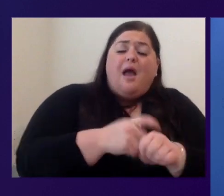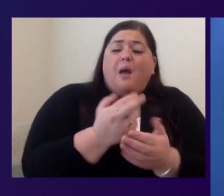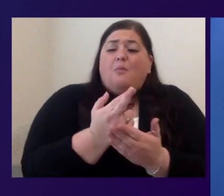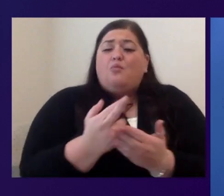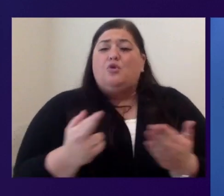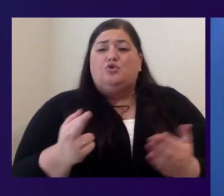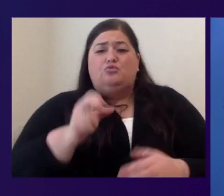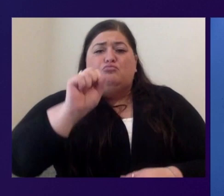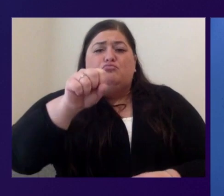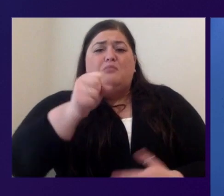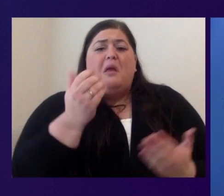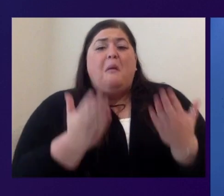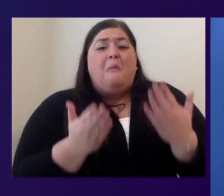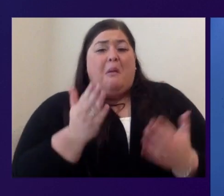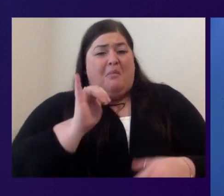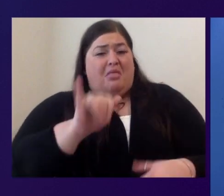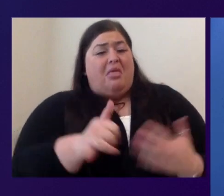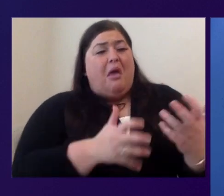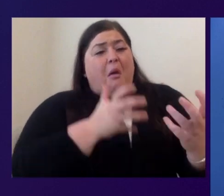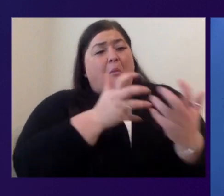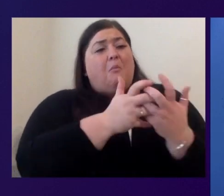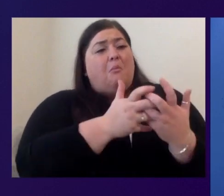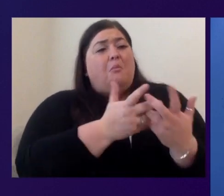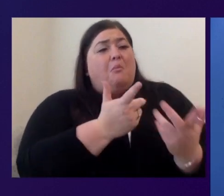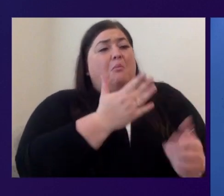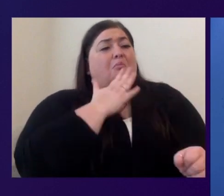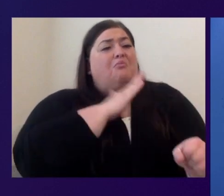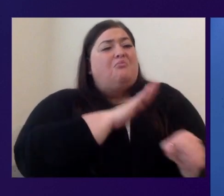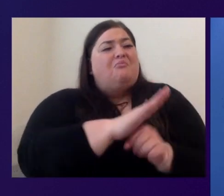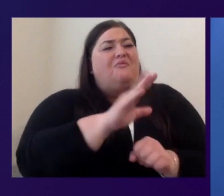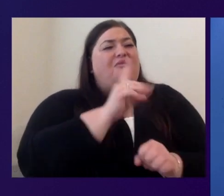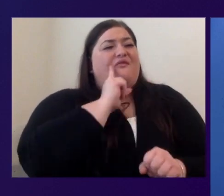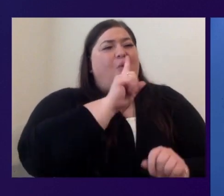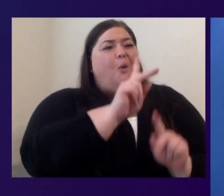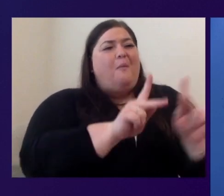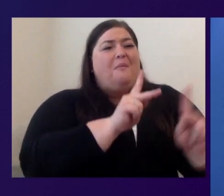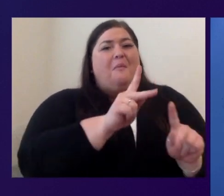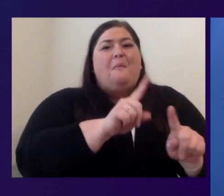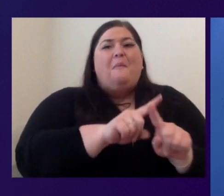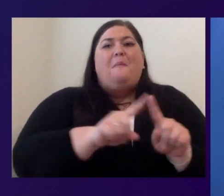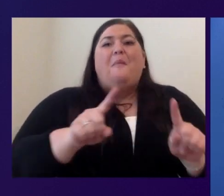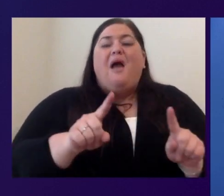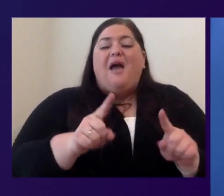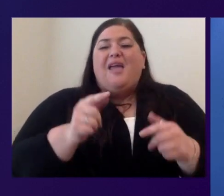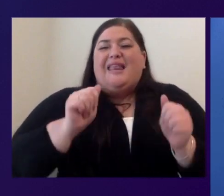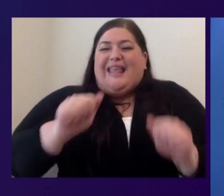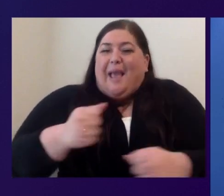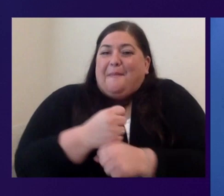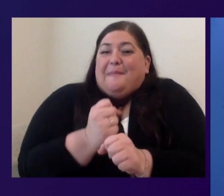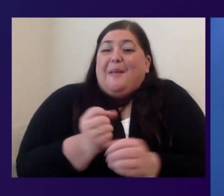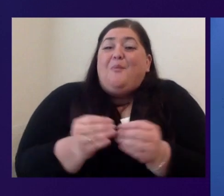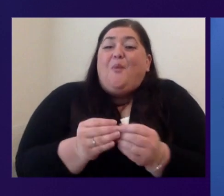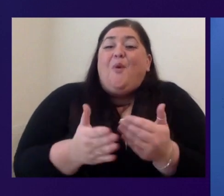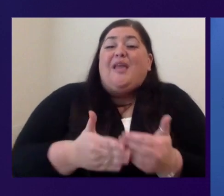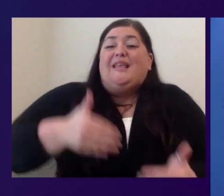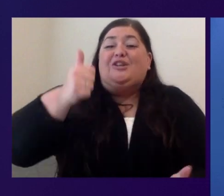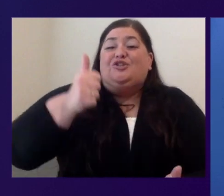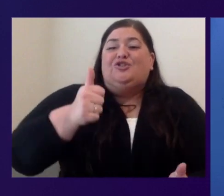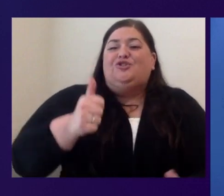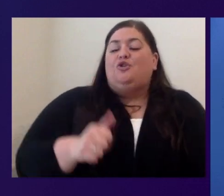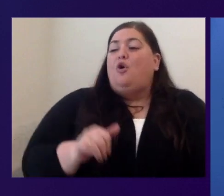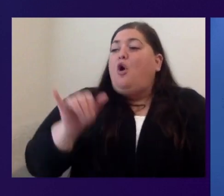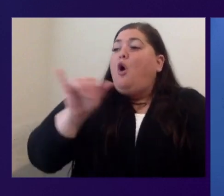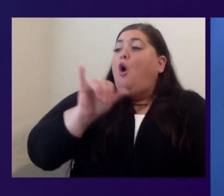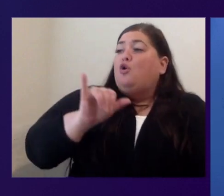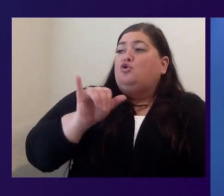some folks, but other folks, they want it to be a little bit easier than that. I mean, taking it a step further, if you're trying to satisfy your application natively, it requires you to